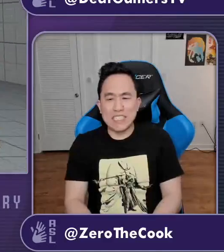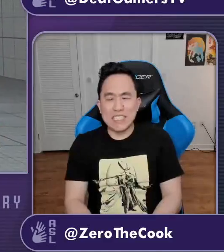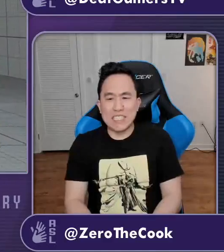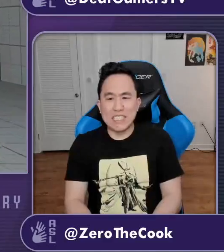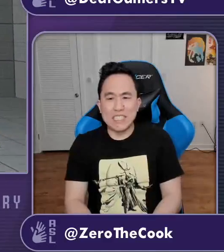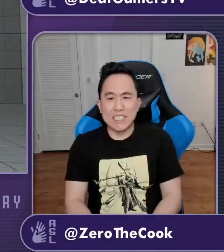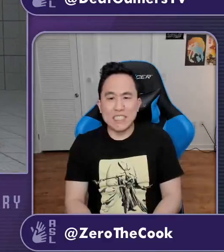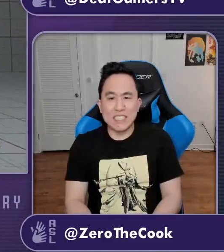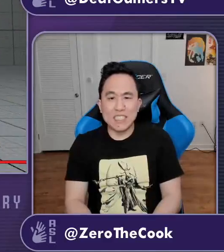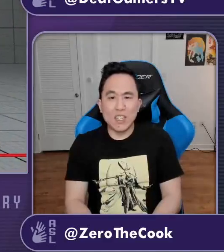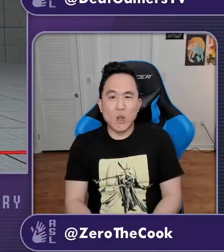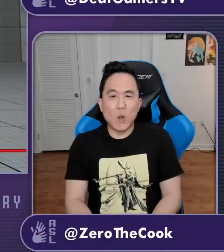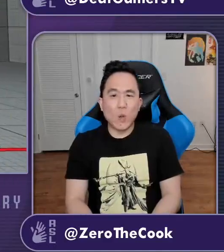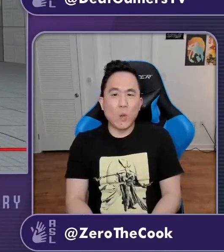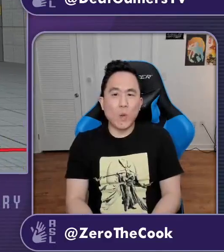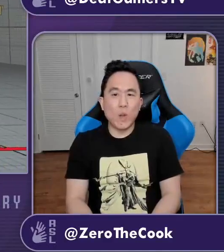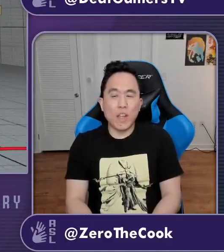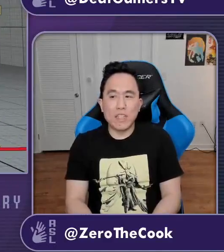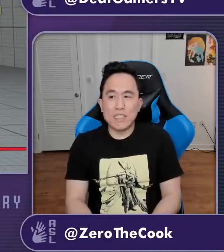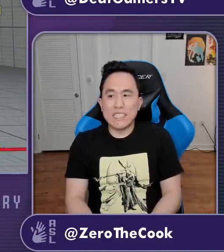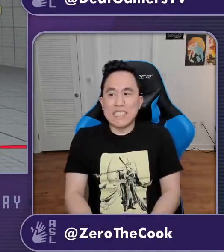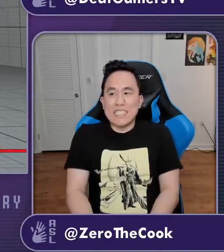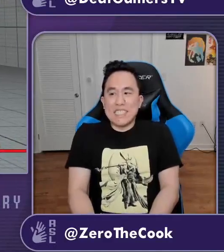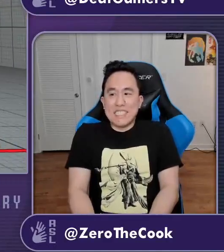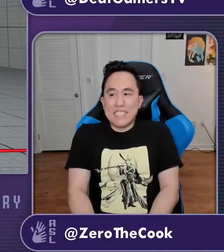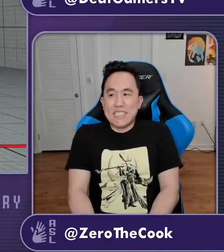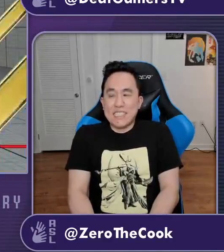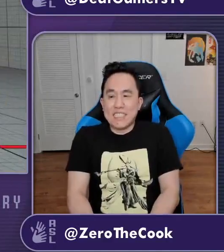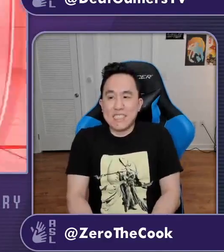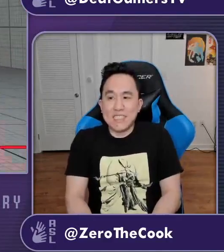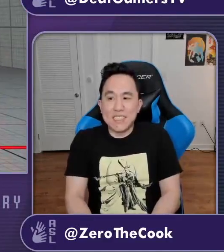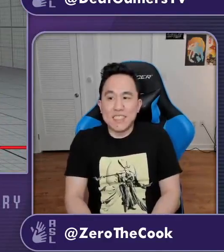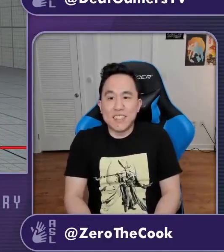Missed the punish and got one back to him. Almost dead.